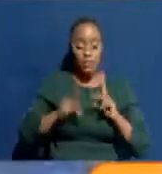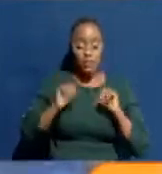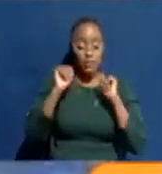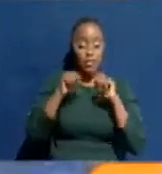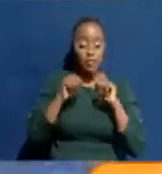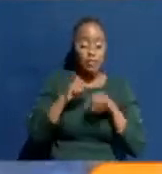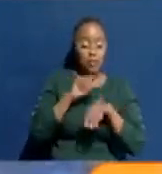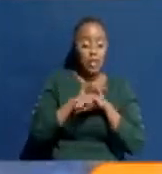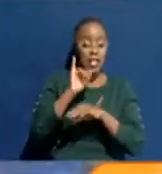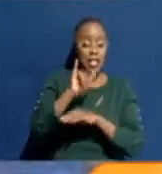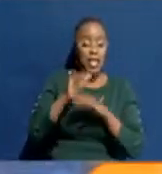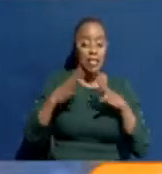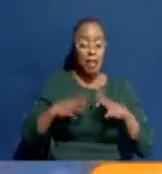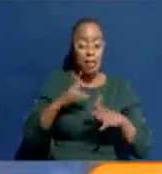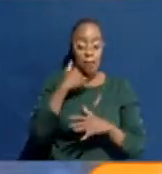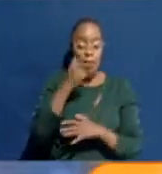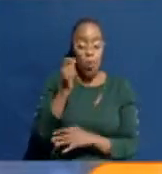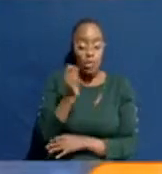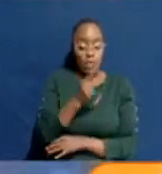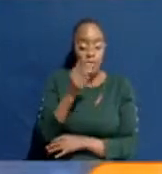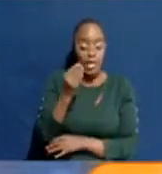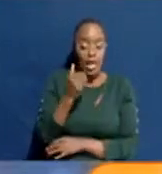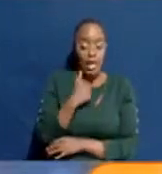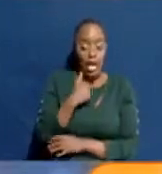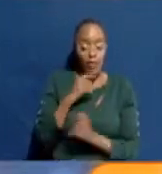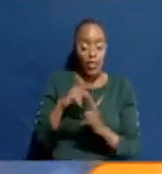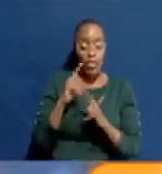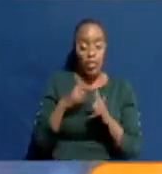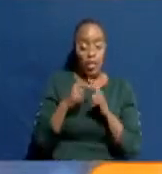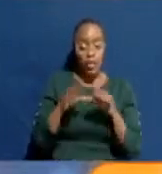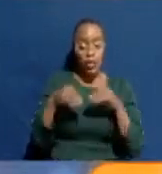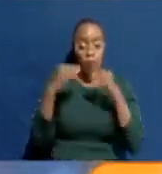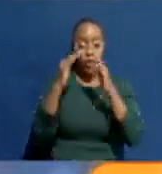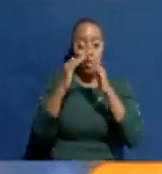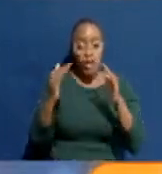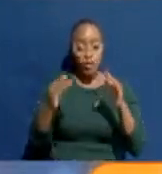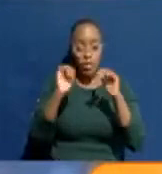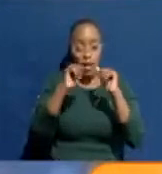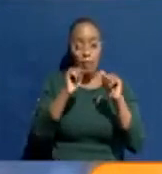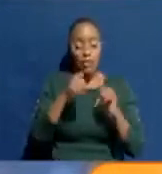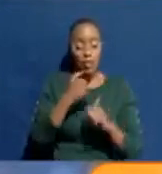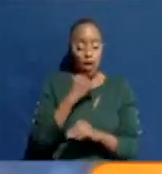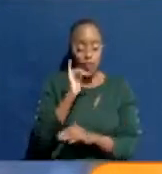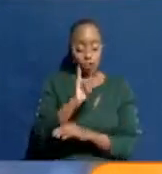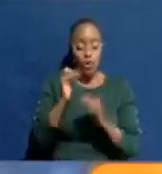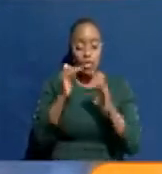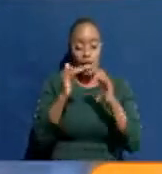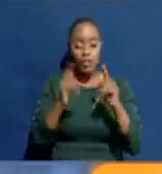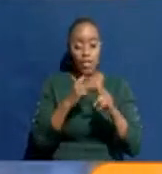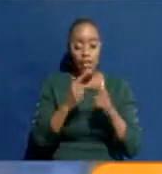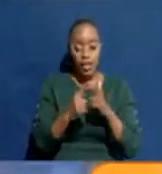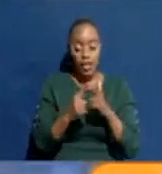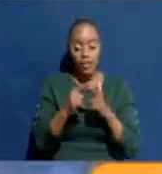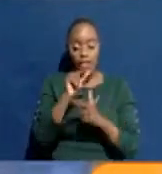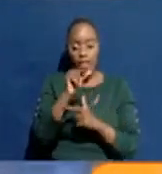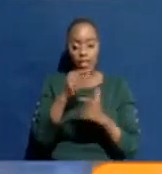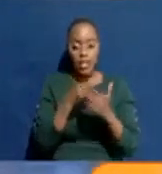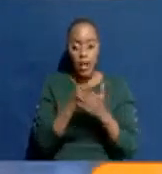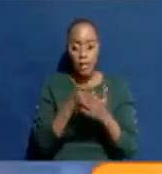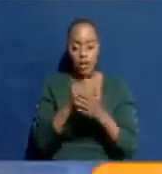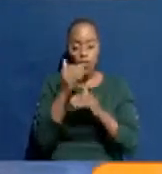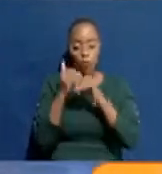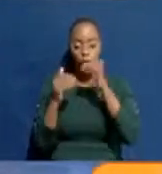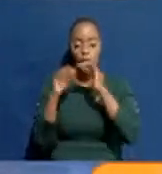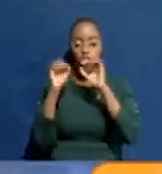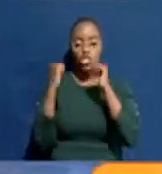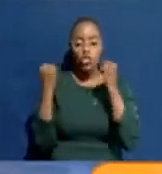afford, those who have incomes, and you provide houses. Some of them are likely to get those houses, and then a part of it you build social